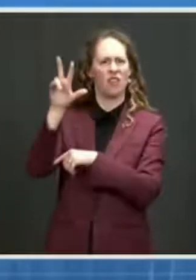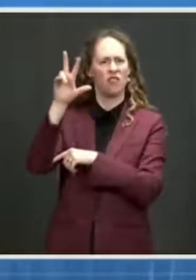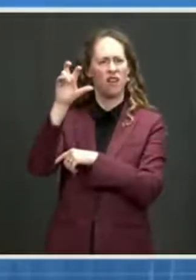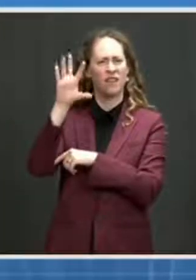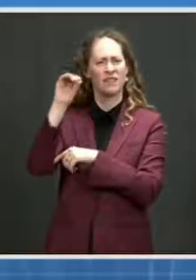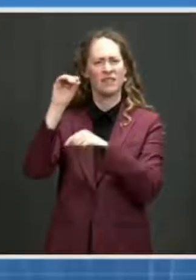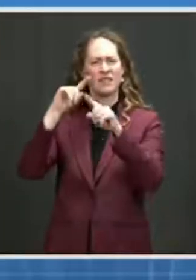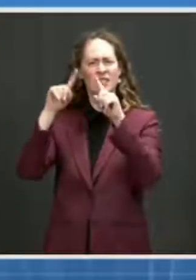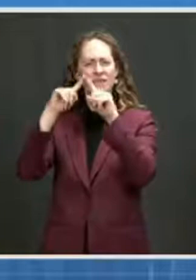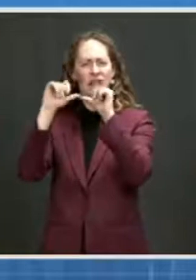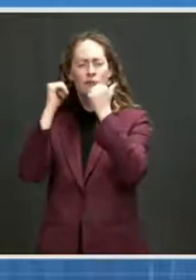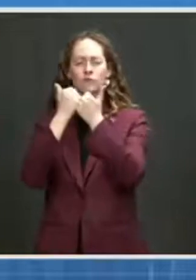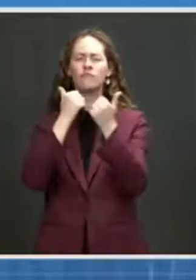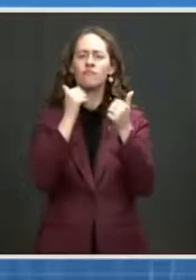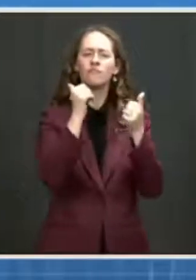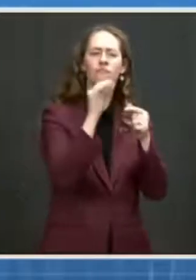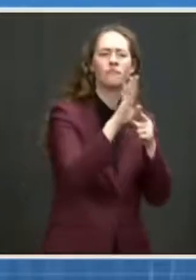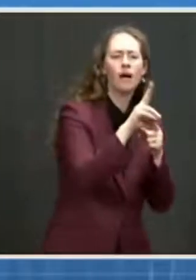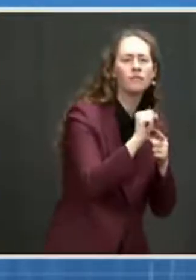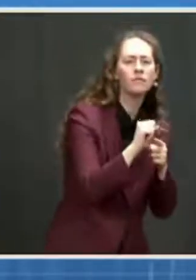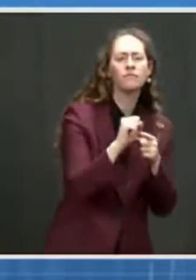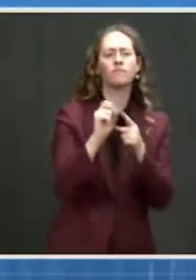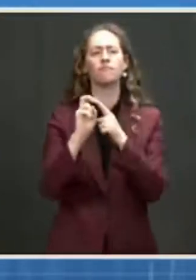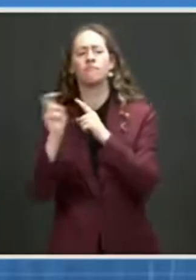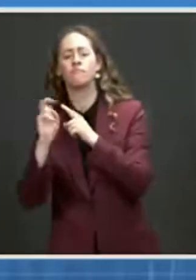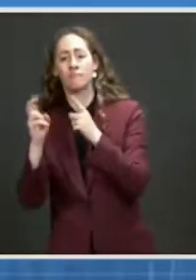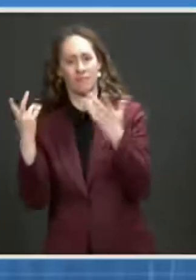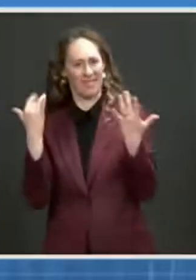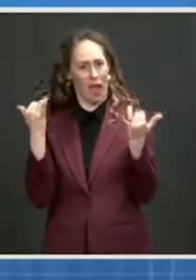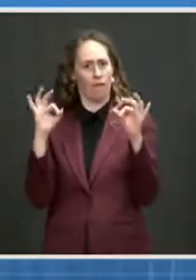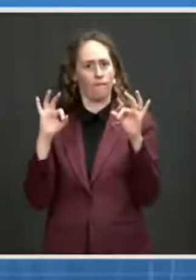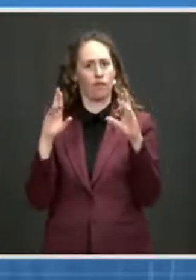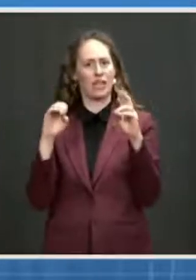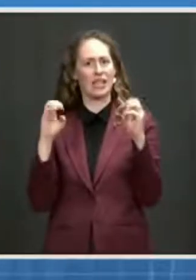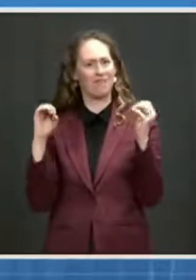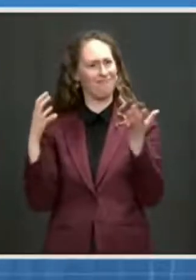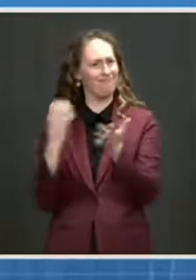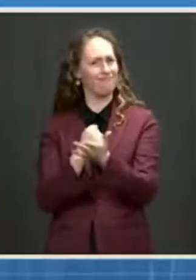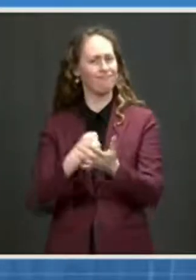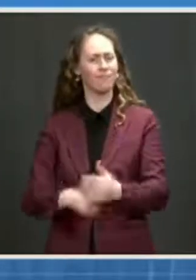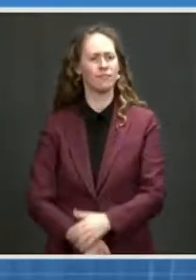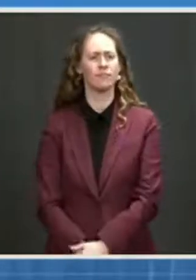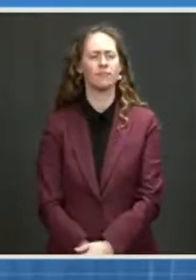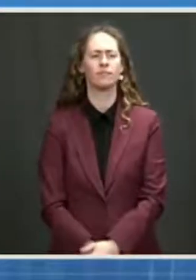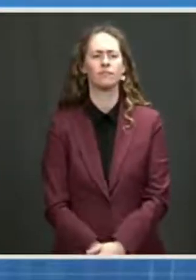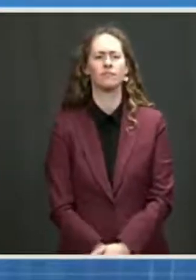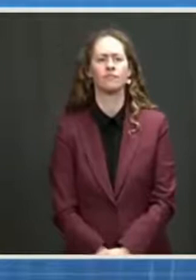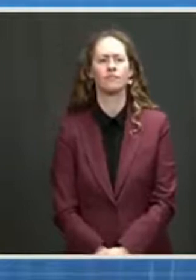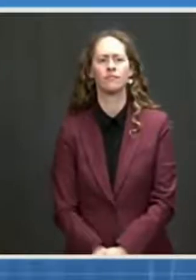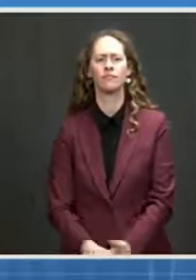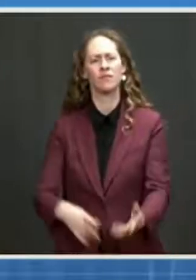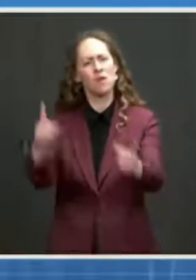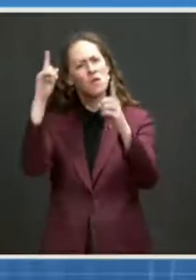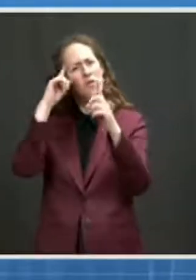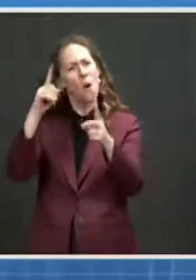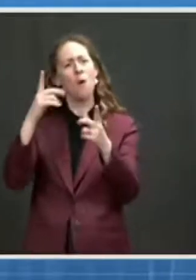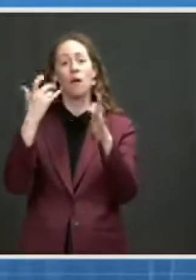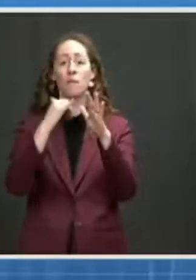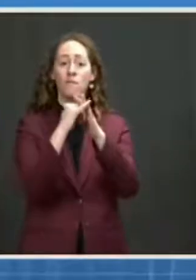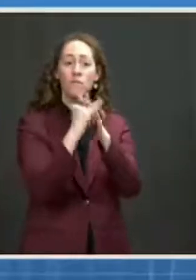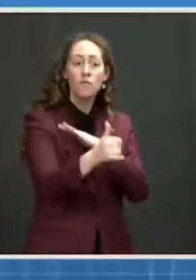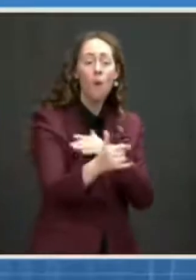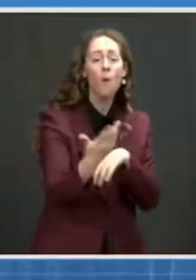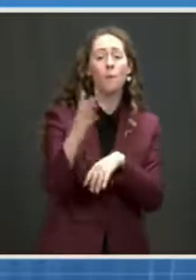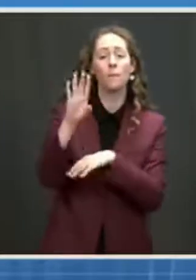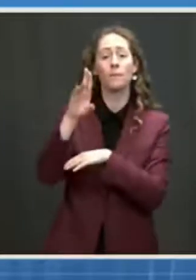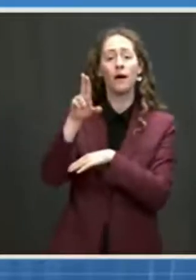sites. We want to give everyone in the country as many free transit options as possible by subway, bus, rideshare. There